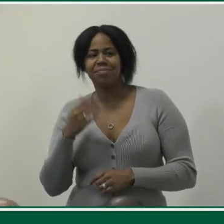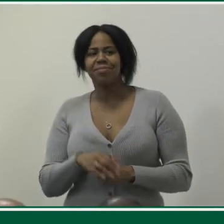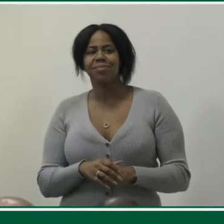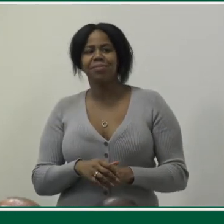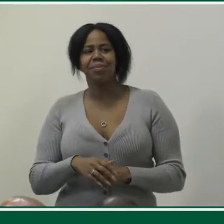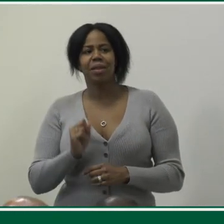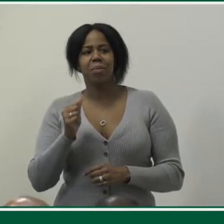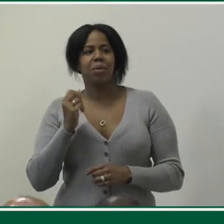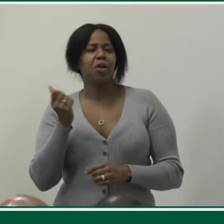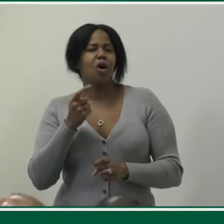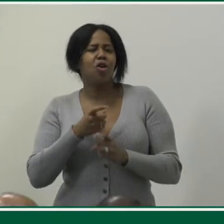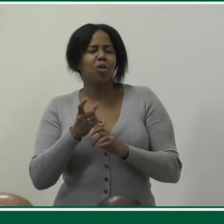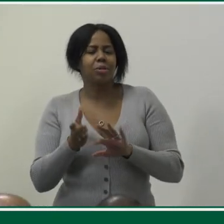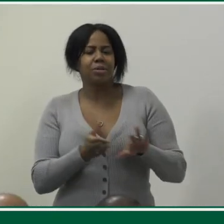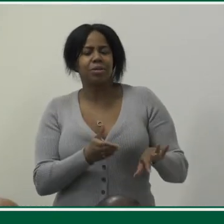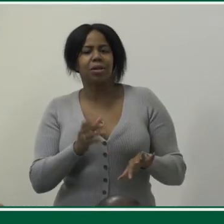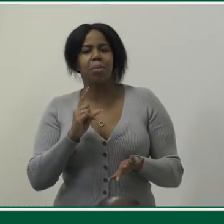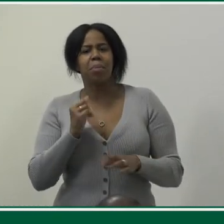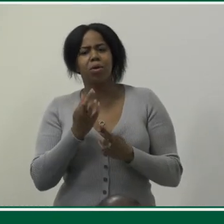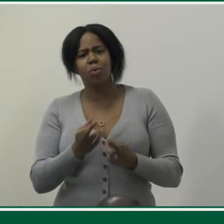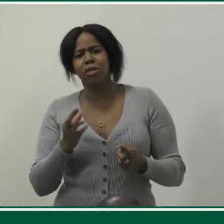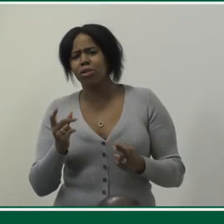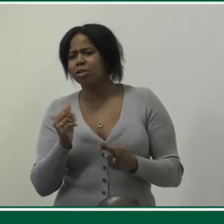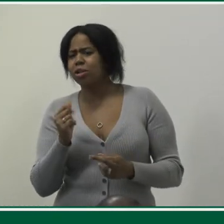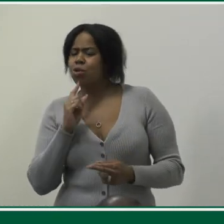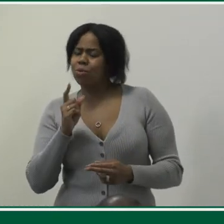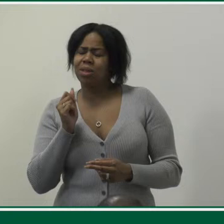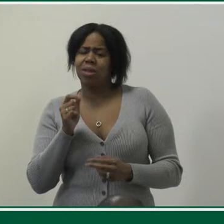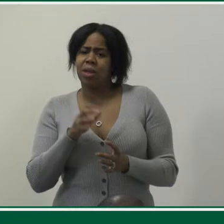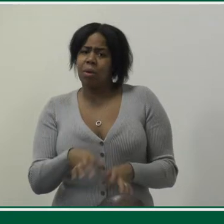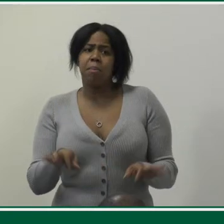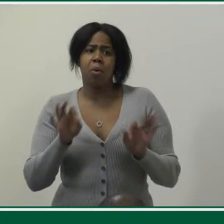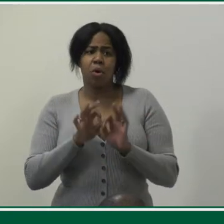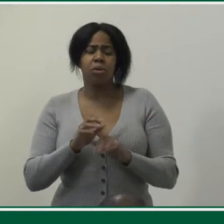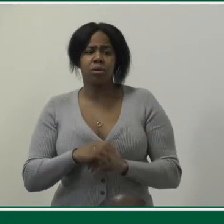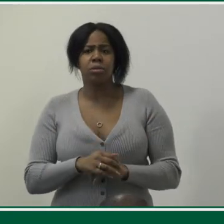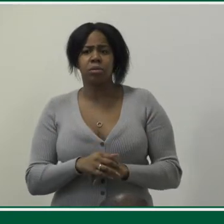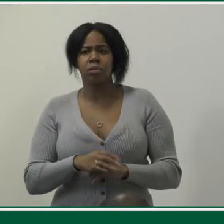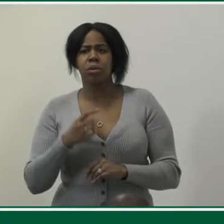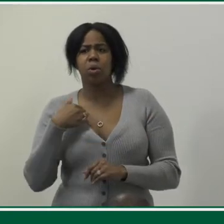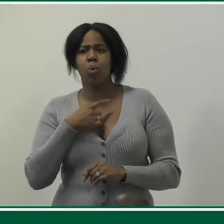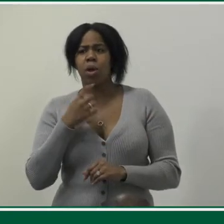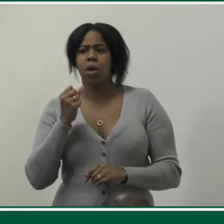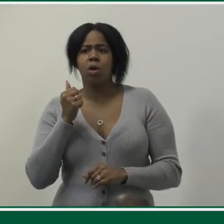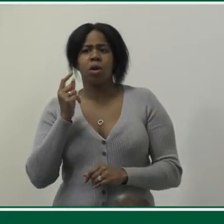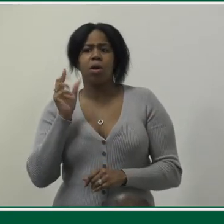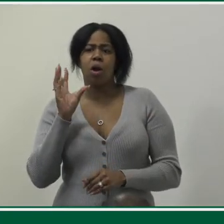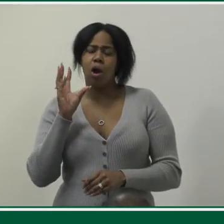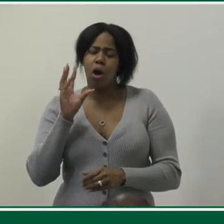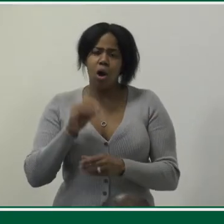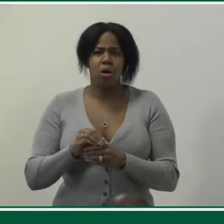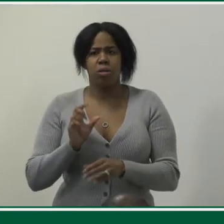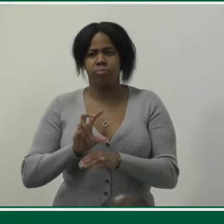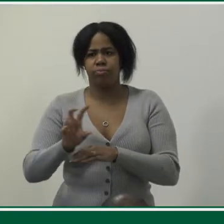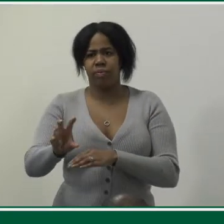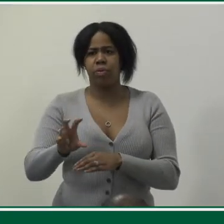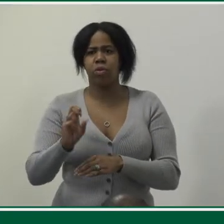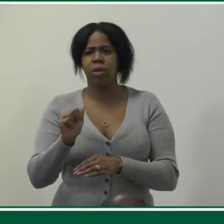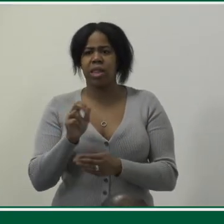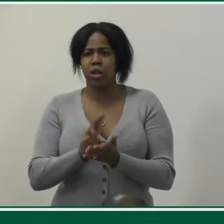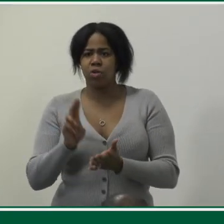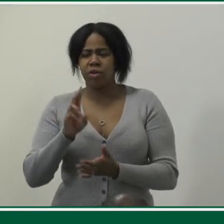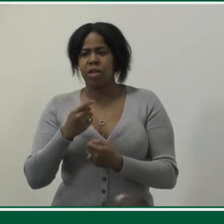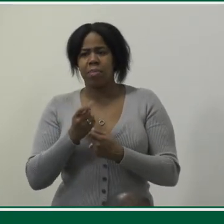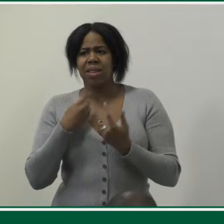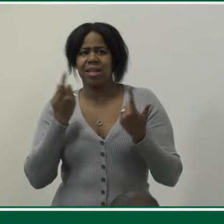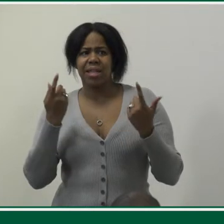But all jokes aside, you know, resources are gonna be important. We are going all in as a university to make this happen,